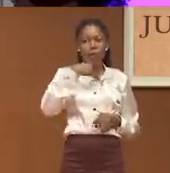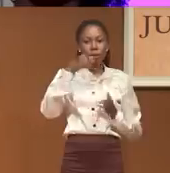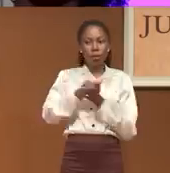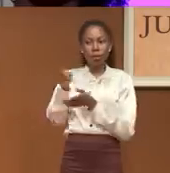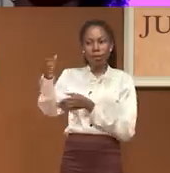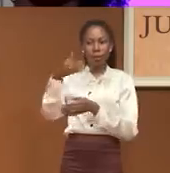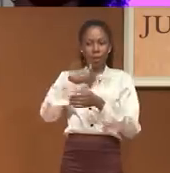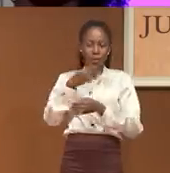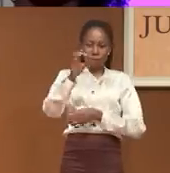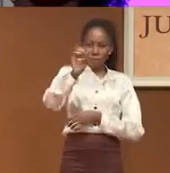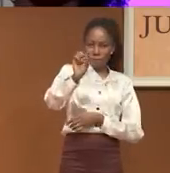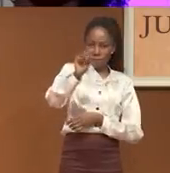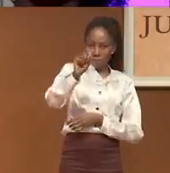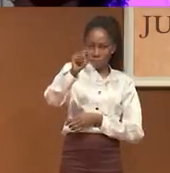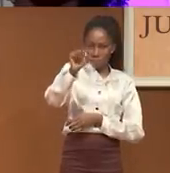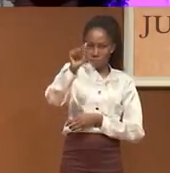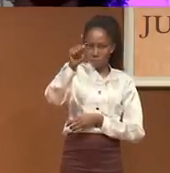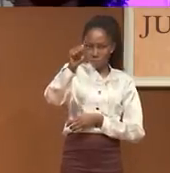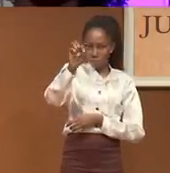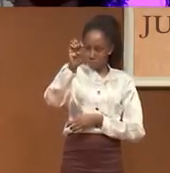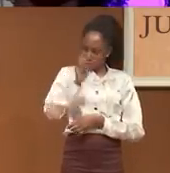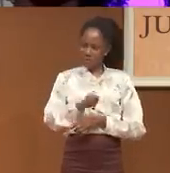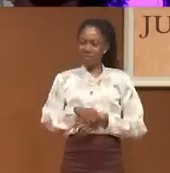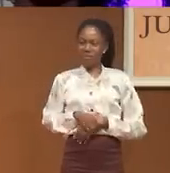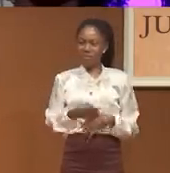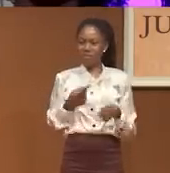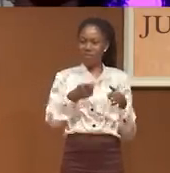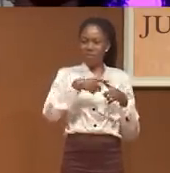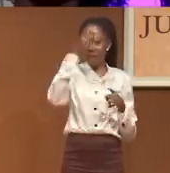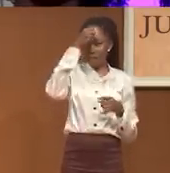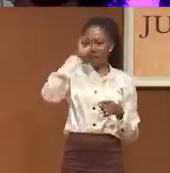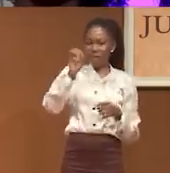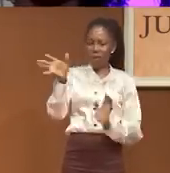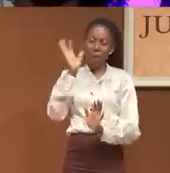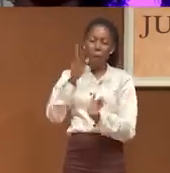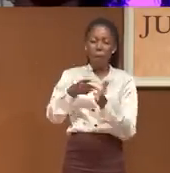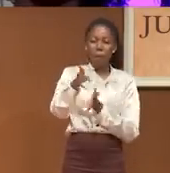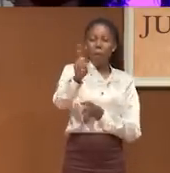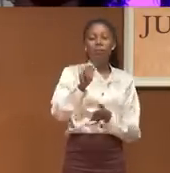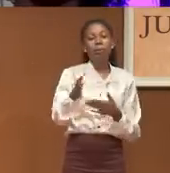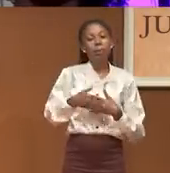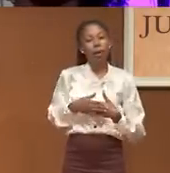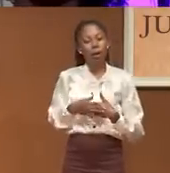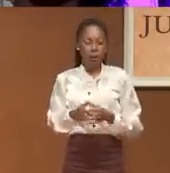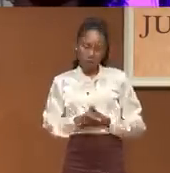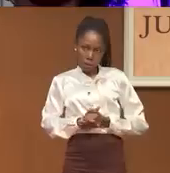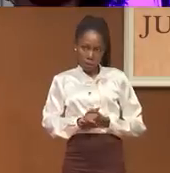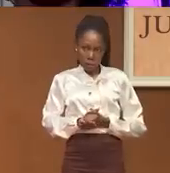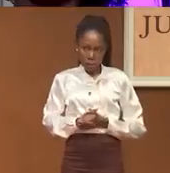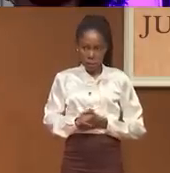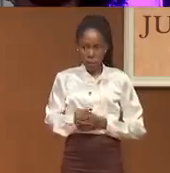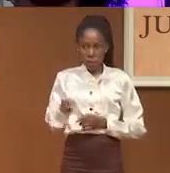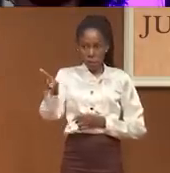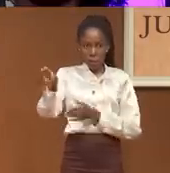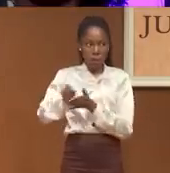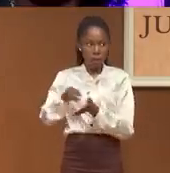asked you on strike. When they call off the strike, he will get money, he will refund my money back. I said, okay, he made it, he gave me an undertaking